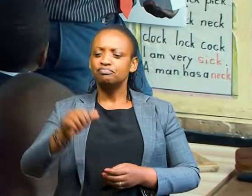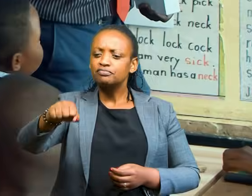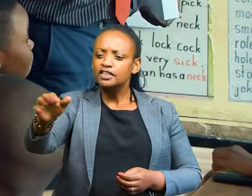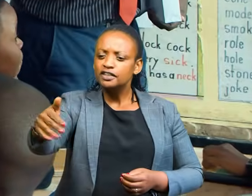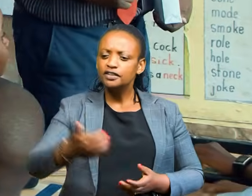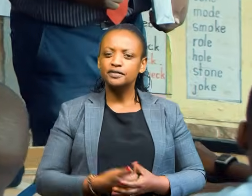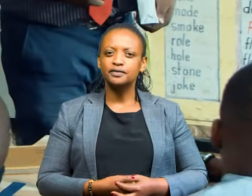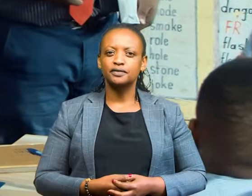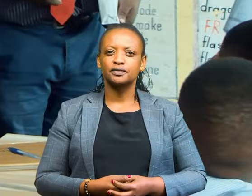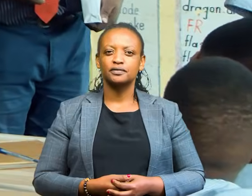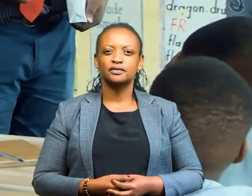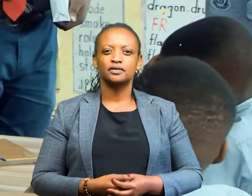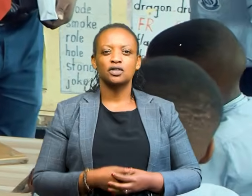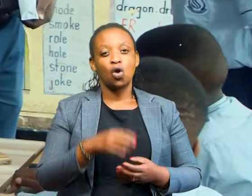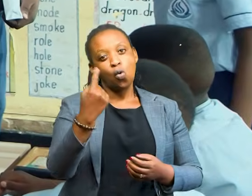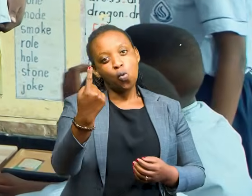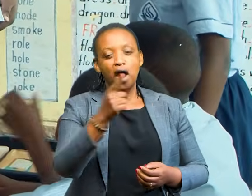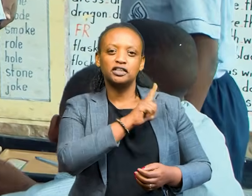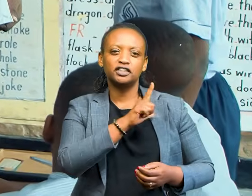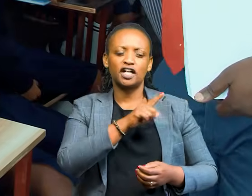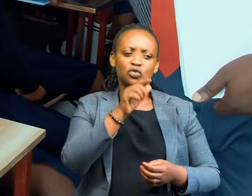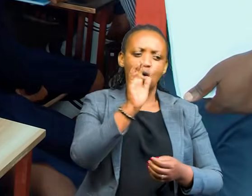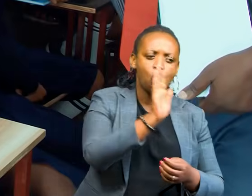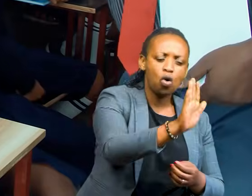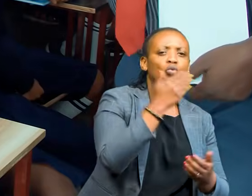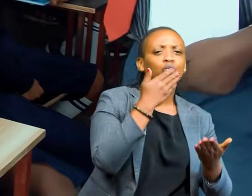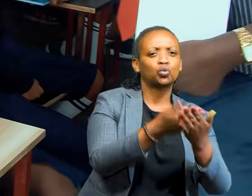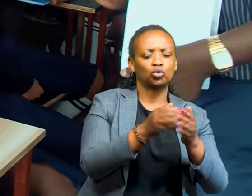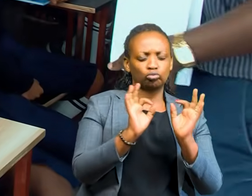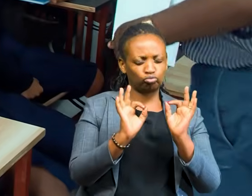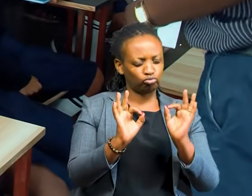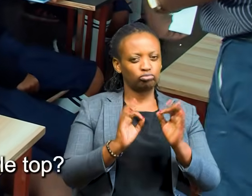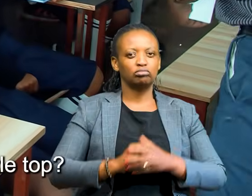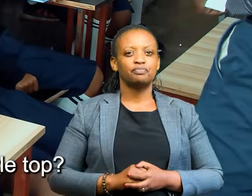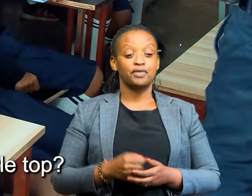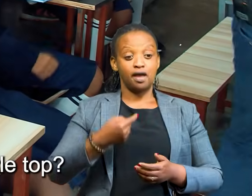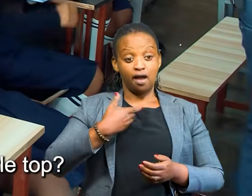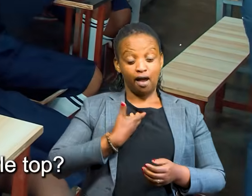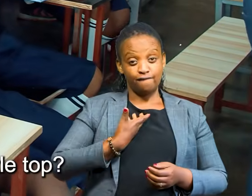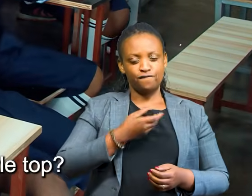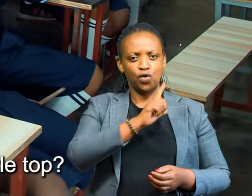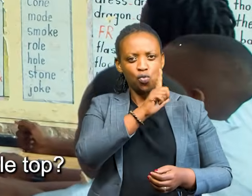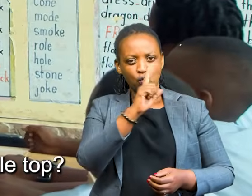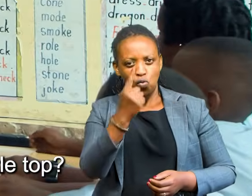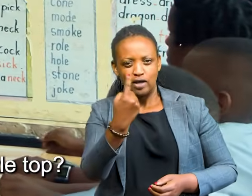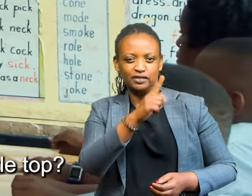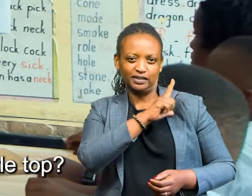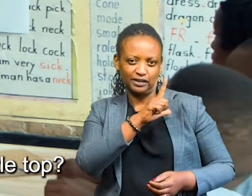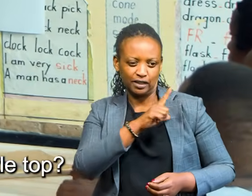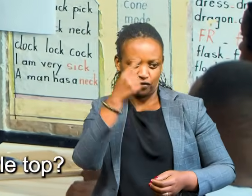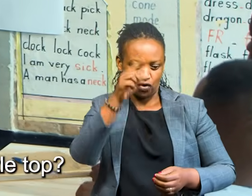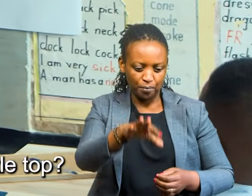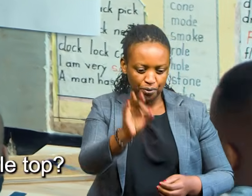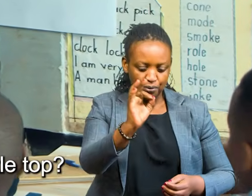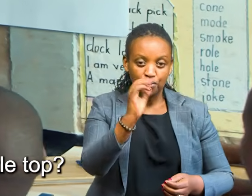1 chance. 1 chance. Have 5. That's great. I have 1 chance of picking